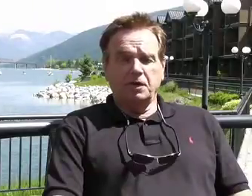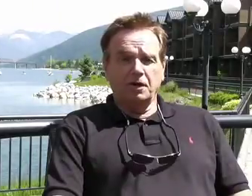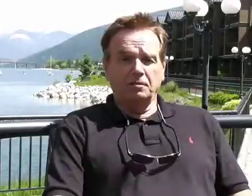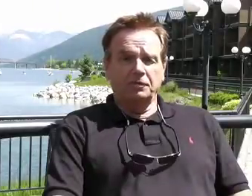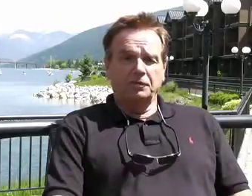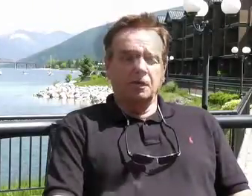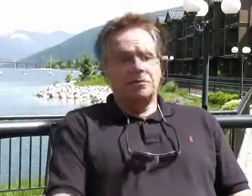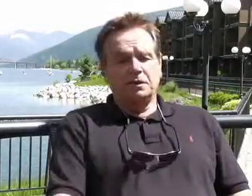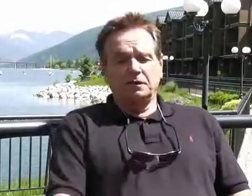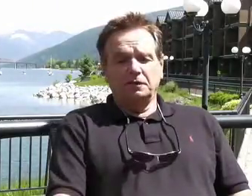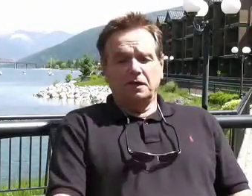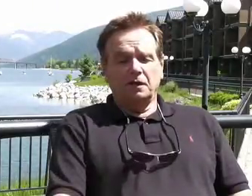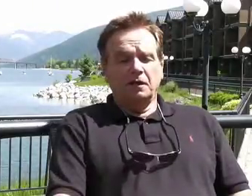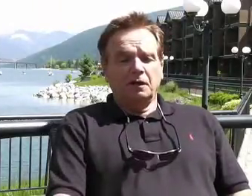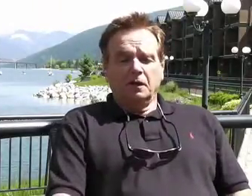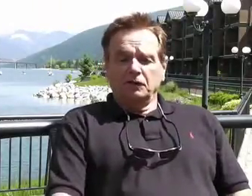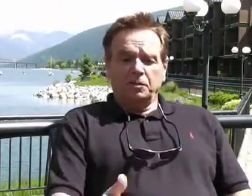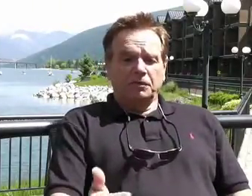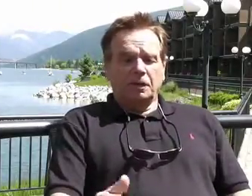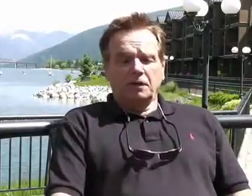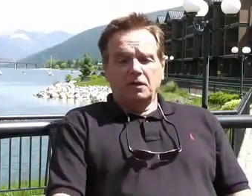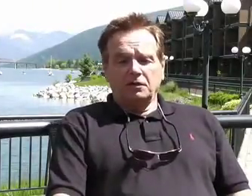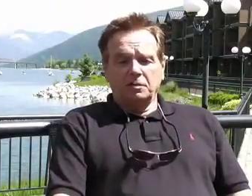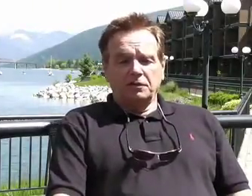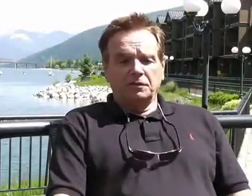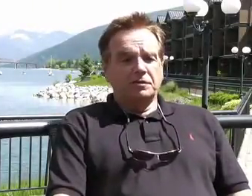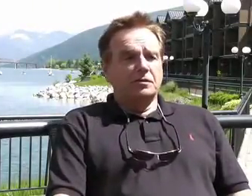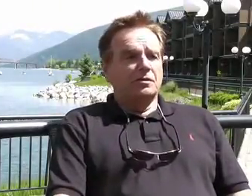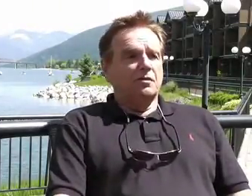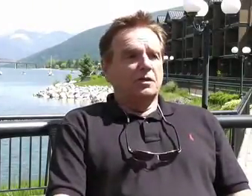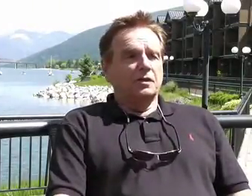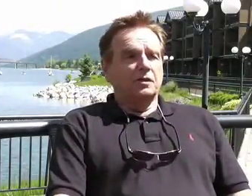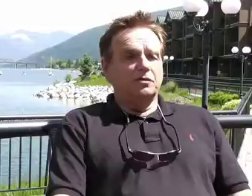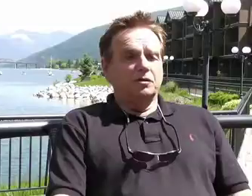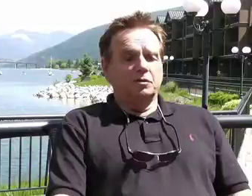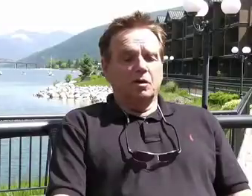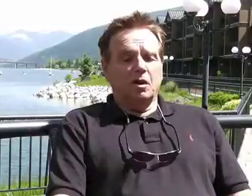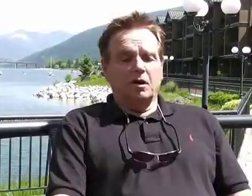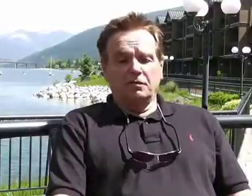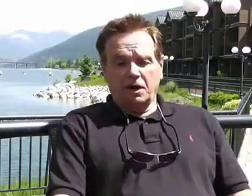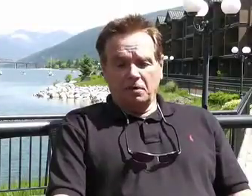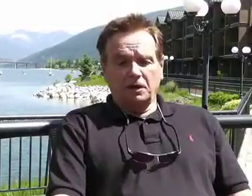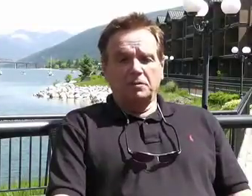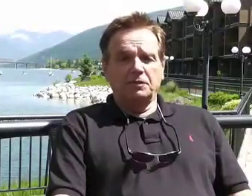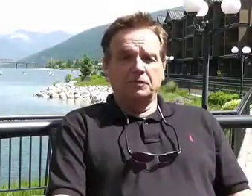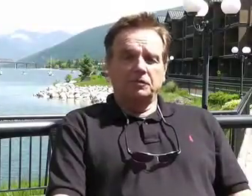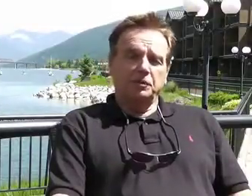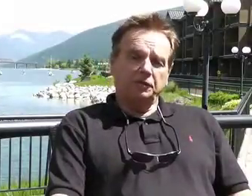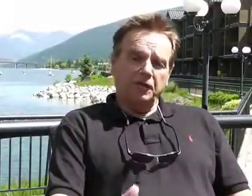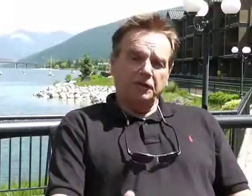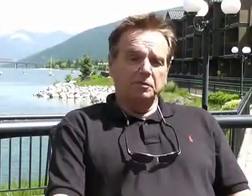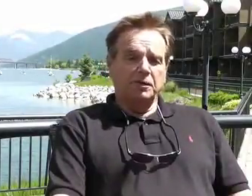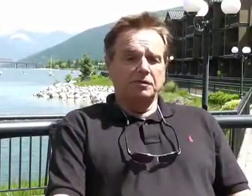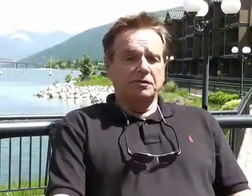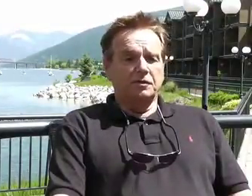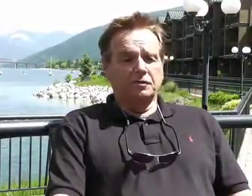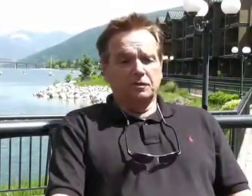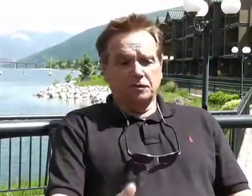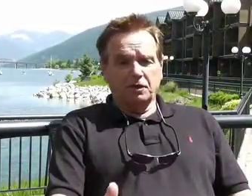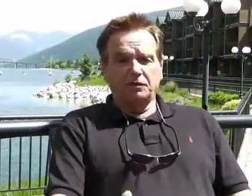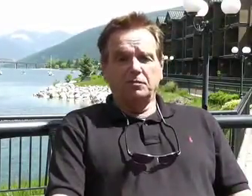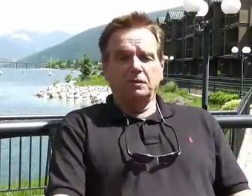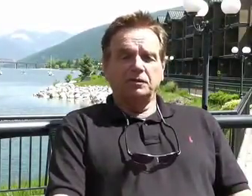in startups, I've been in sports technology businesses, I've been into environmental business, recycling